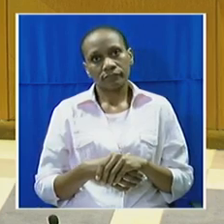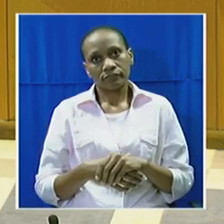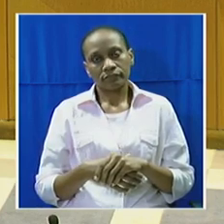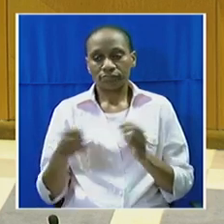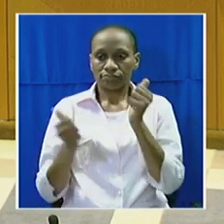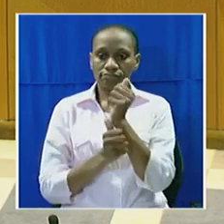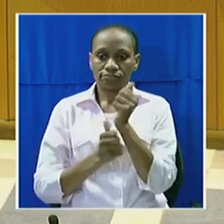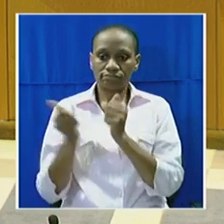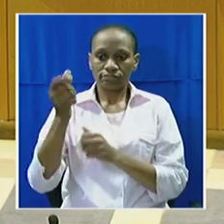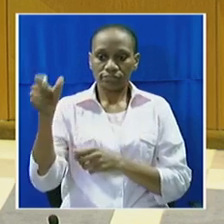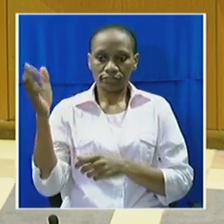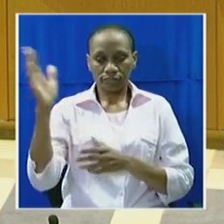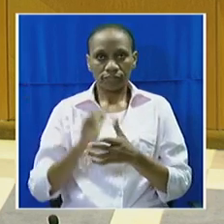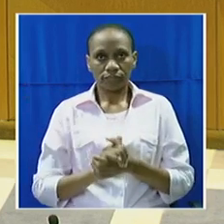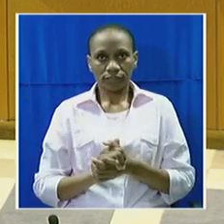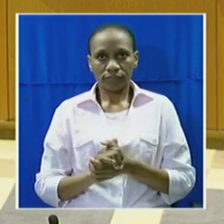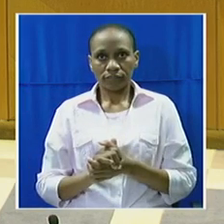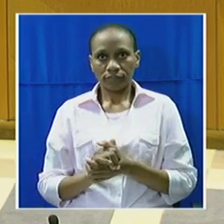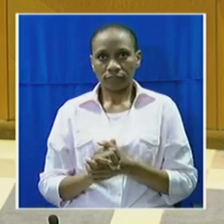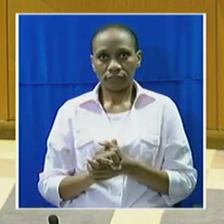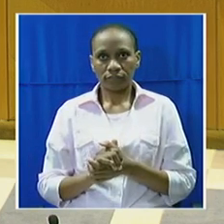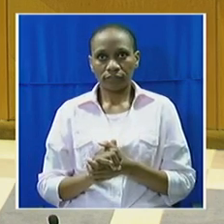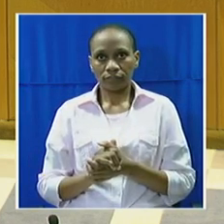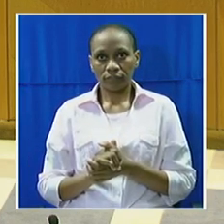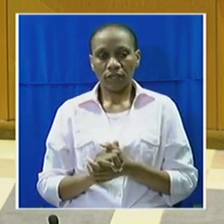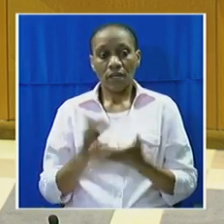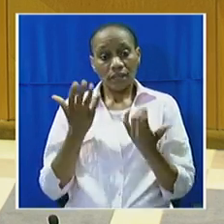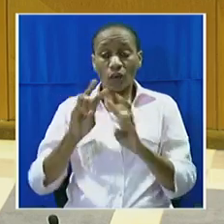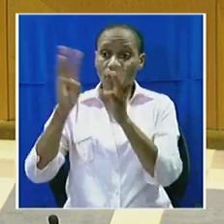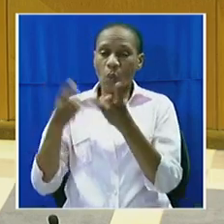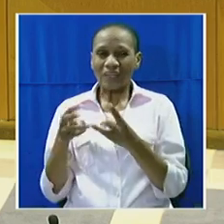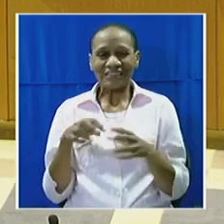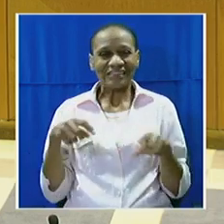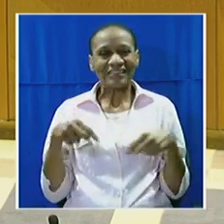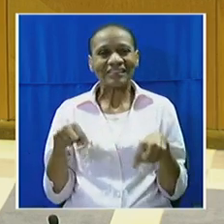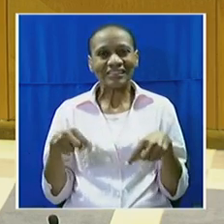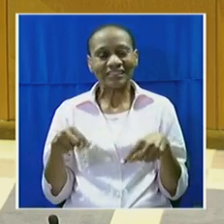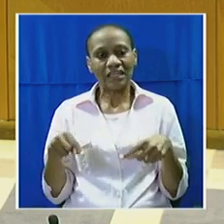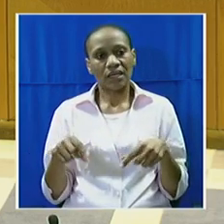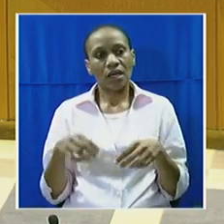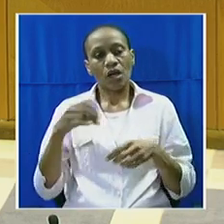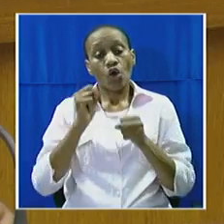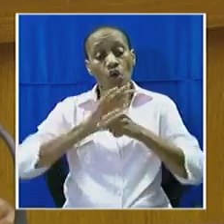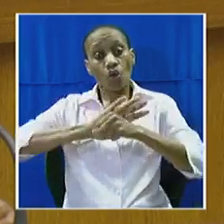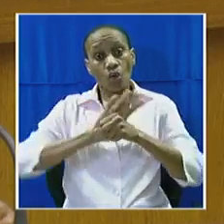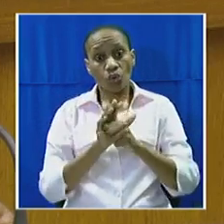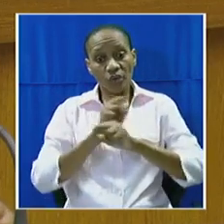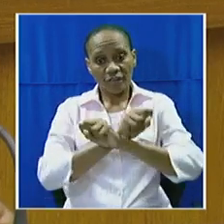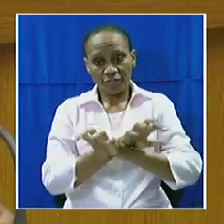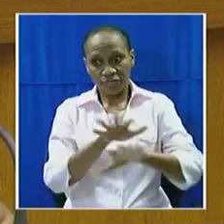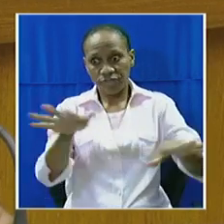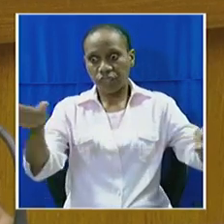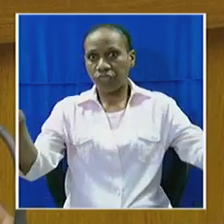Deputy Speaker, panic has set across the world as COVID-19 virus continues to